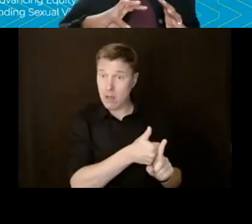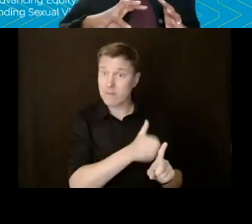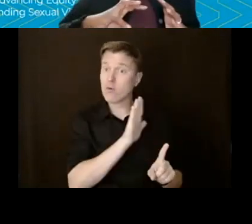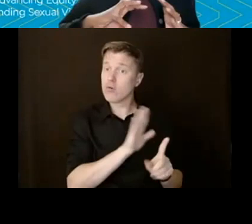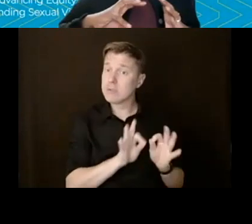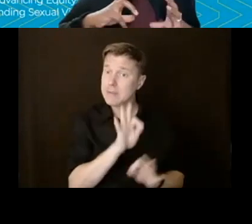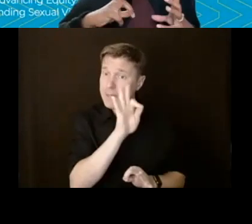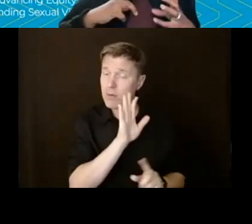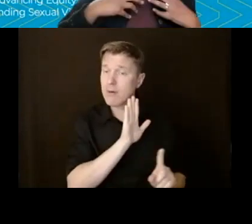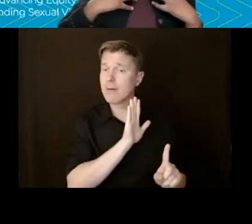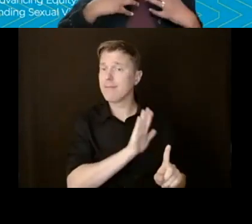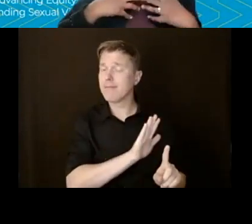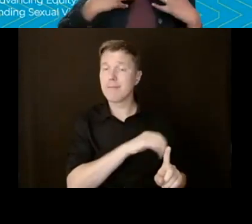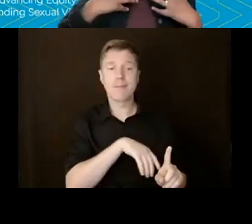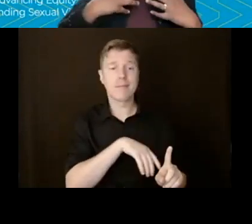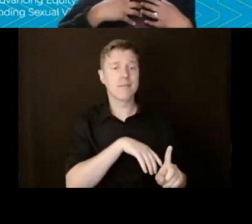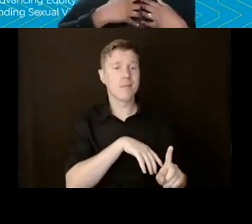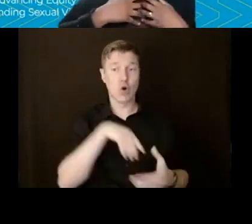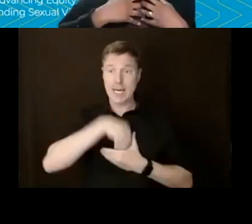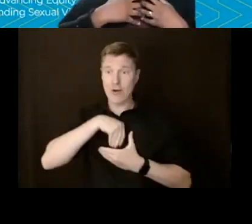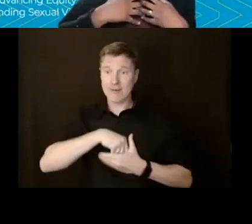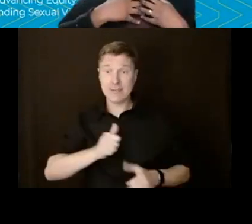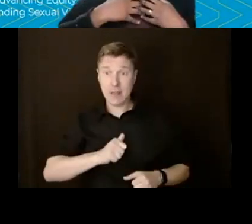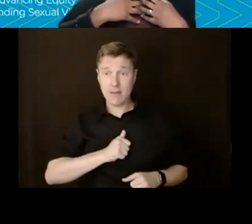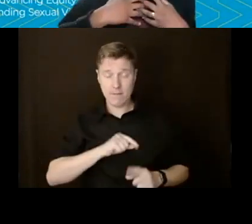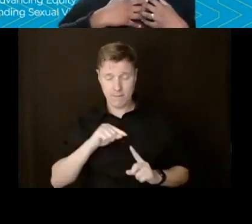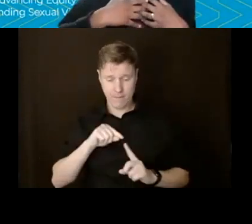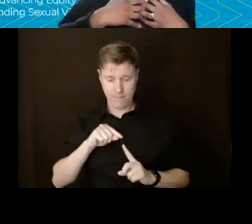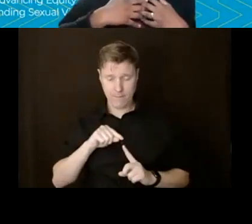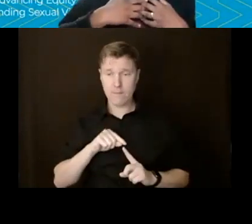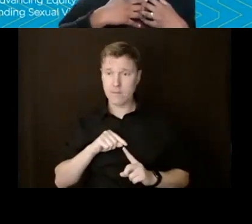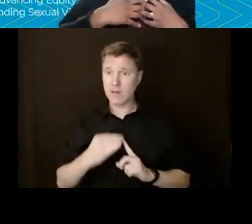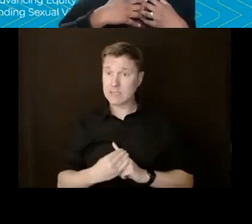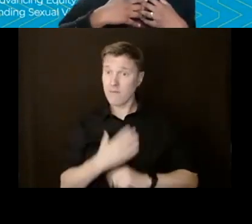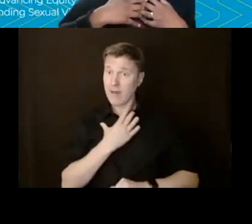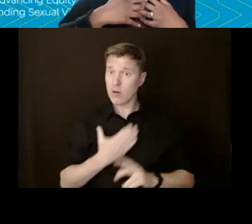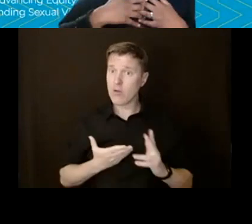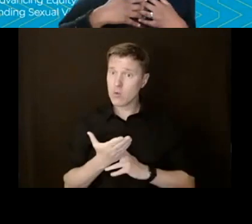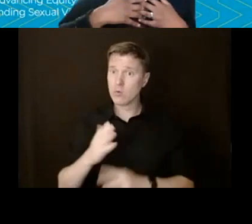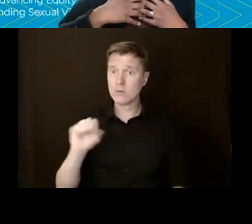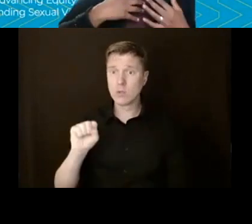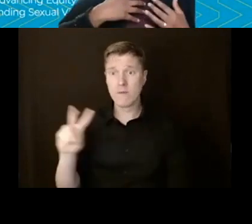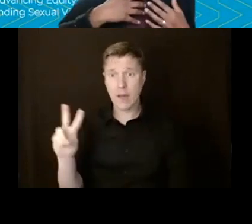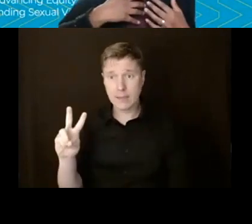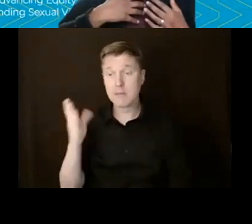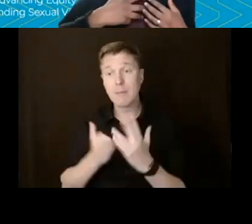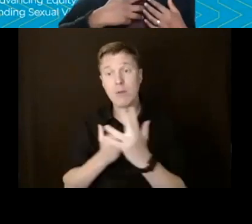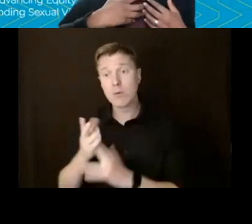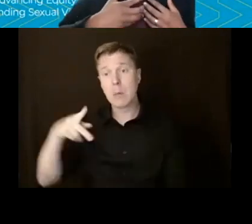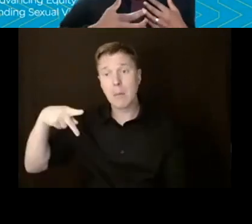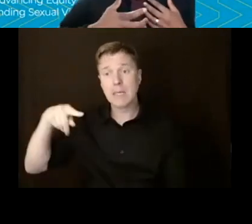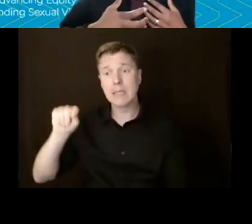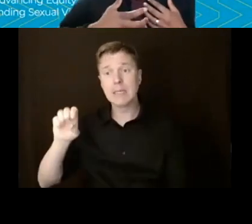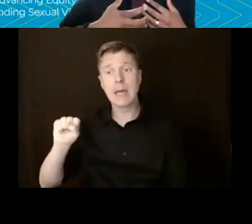her inner self is affected by sexual violence, either through PTSD, some call it